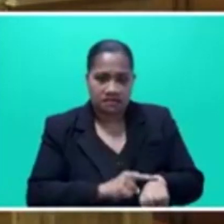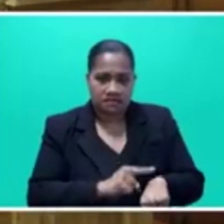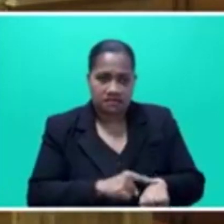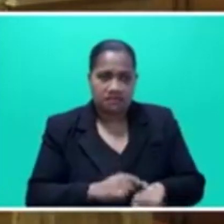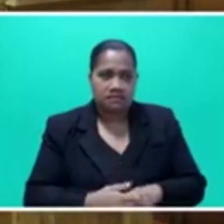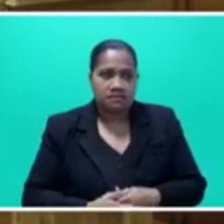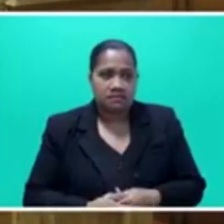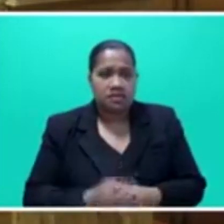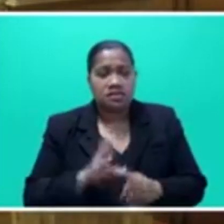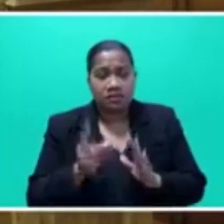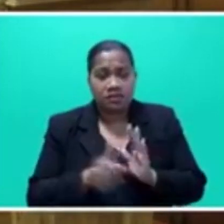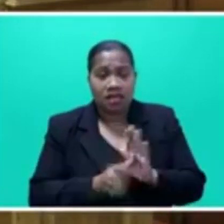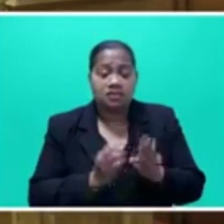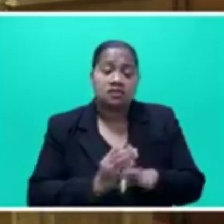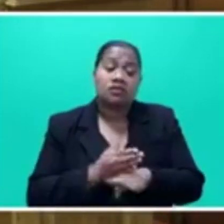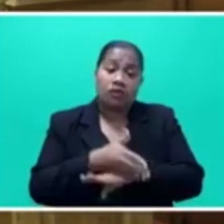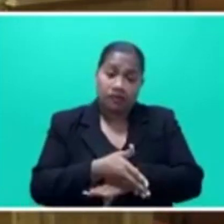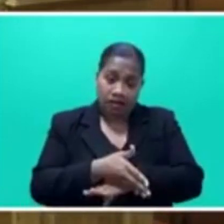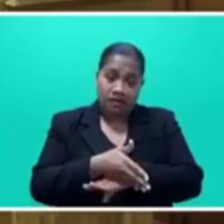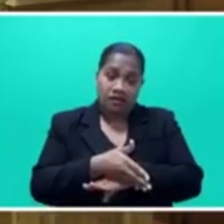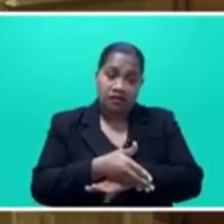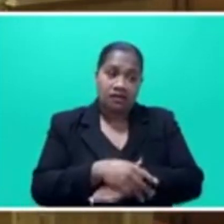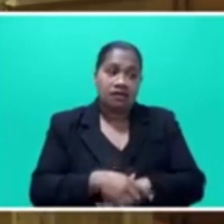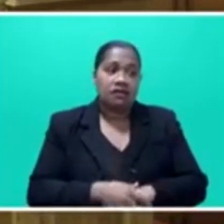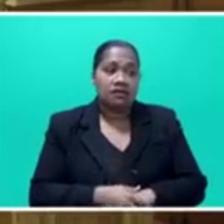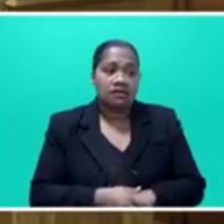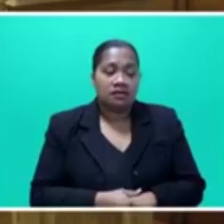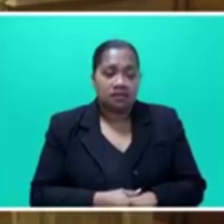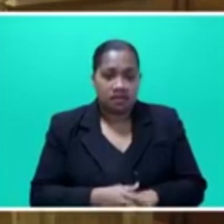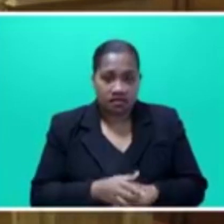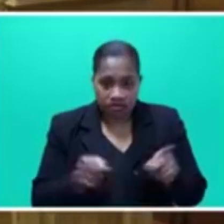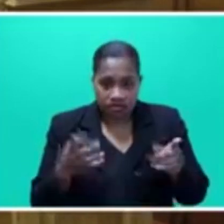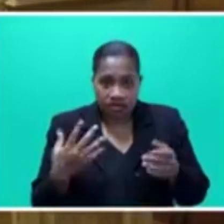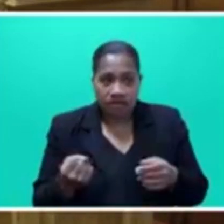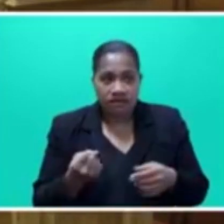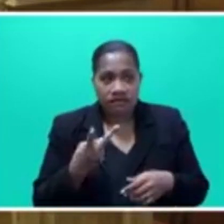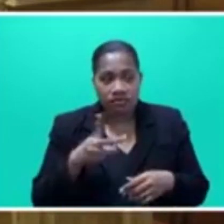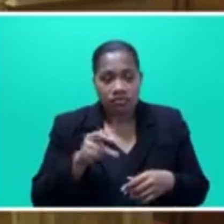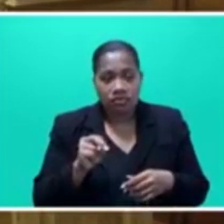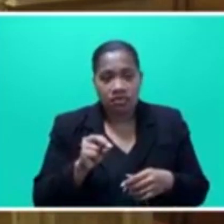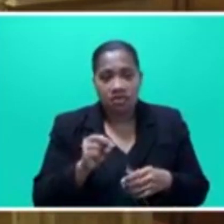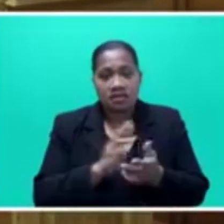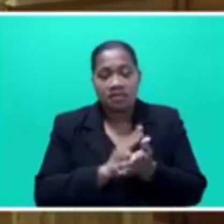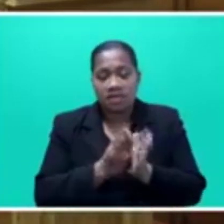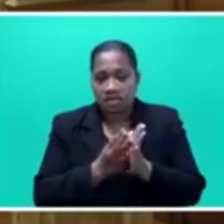Or sometimes they go over. And you have 20 minutes each, all of you.